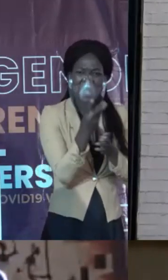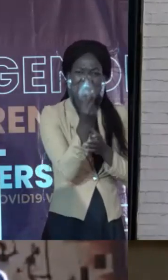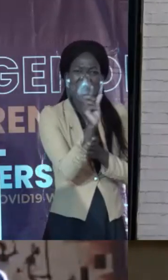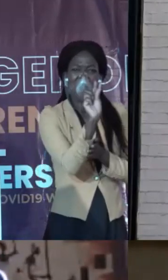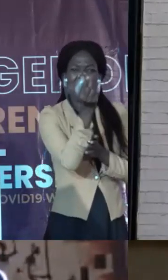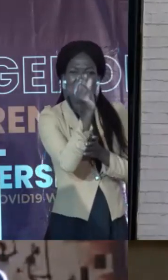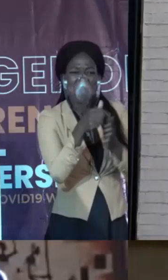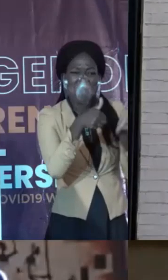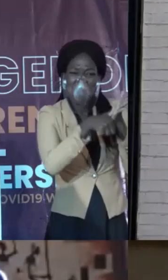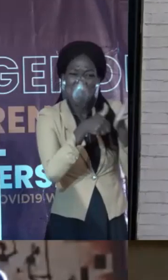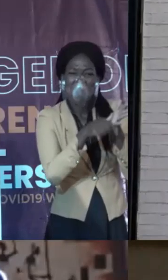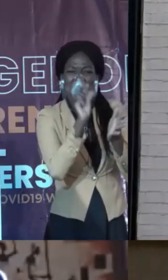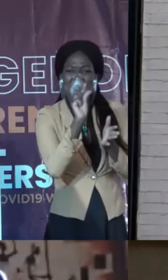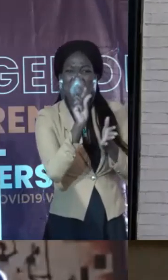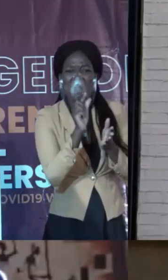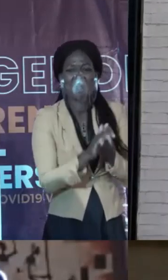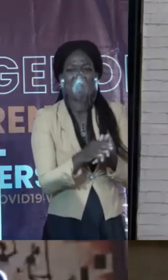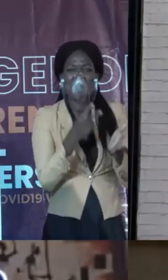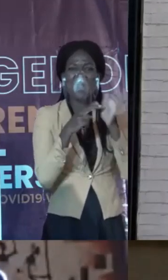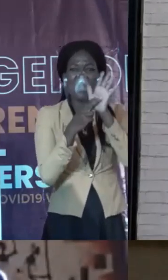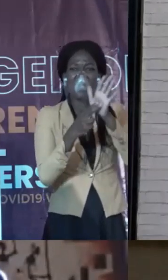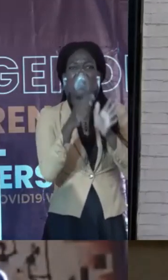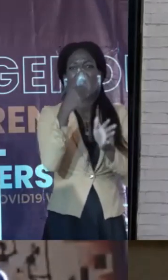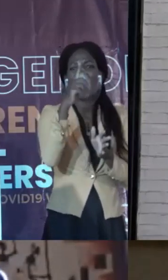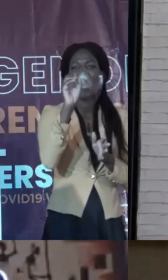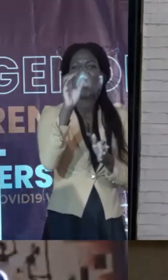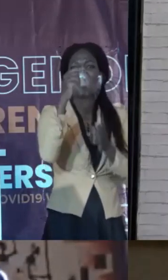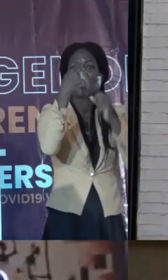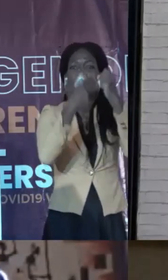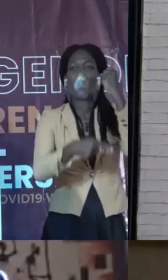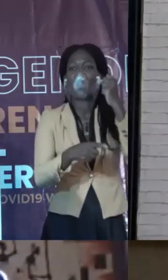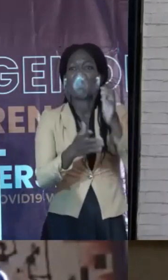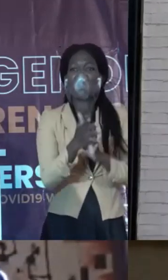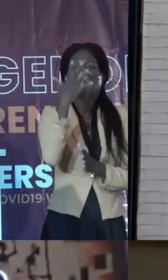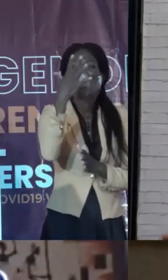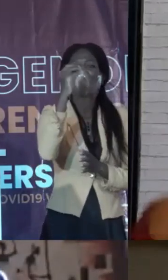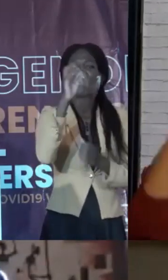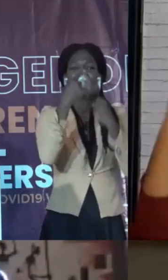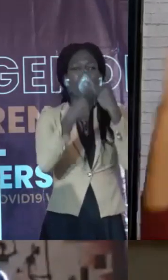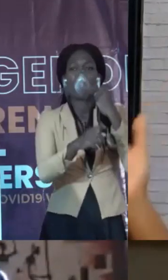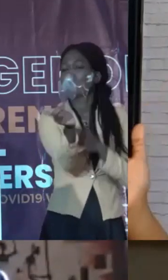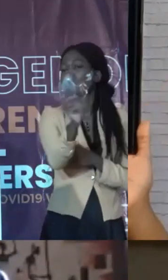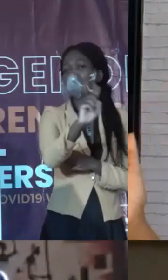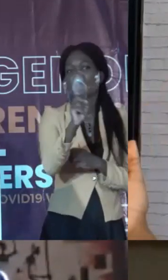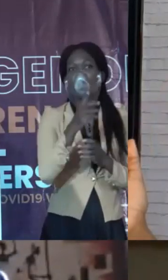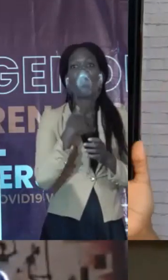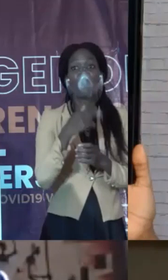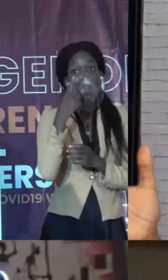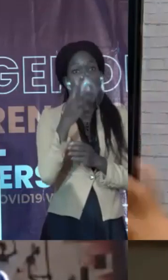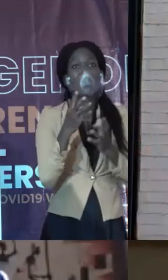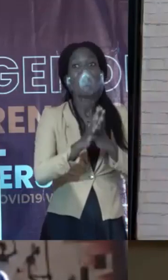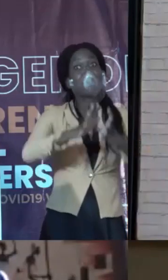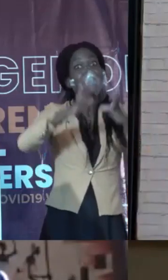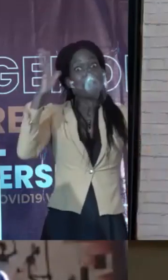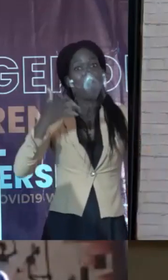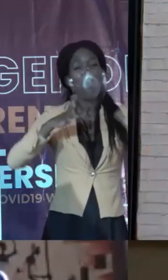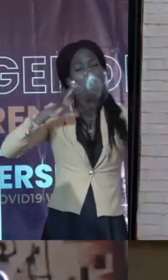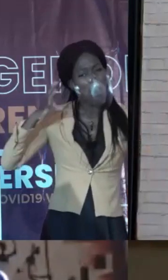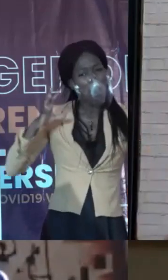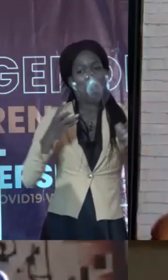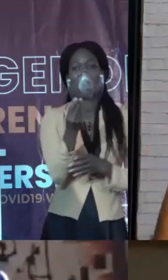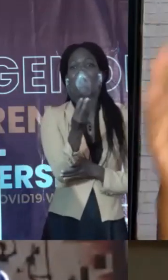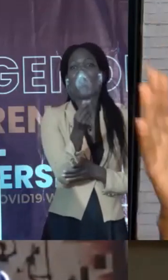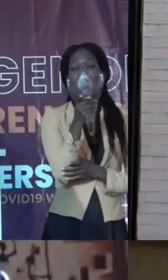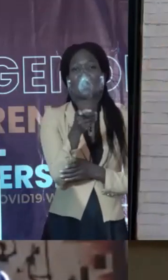is smaller, less than $100, $500. But I want us to also focus on the larger side of it for women that